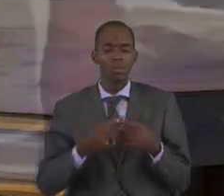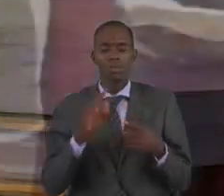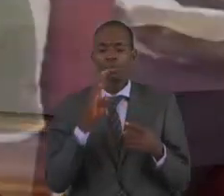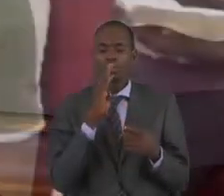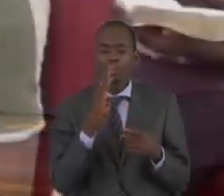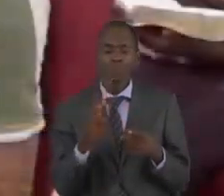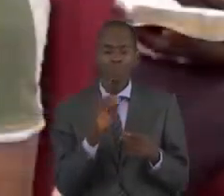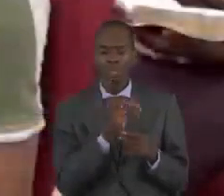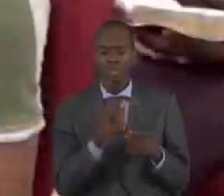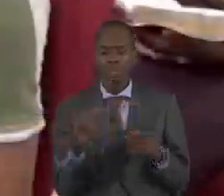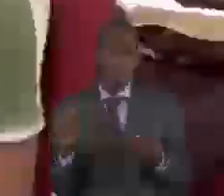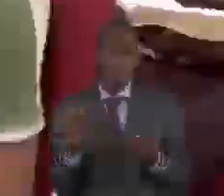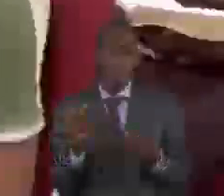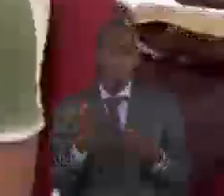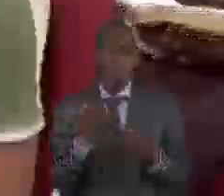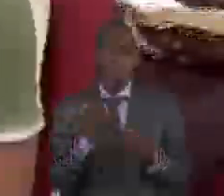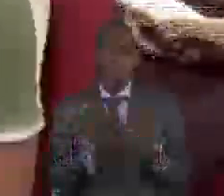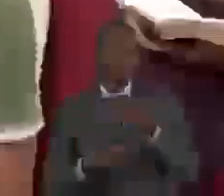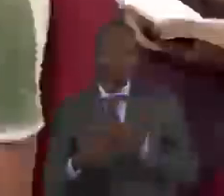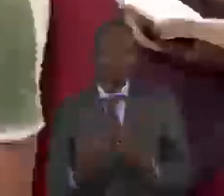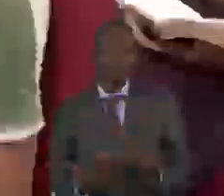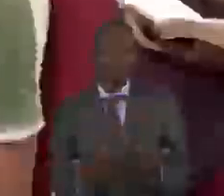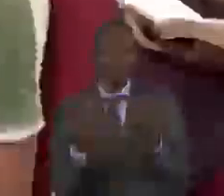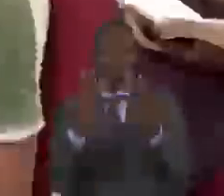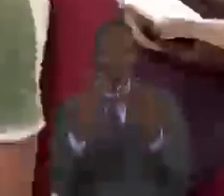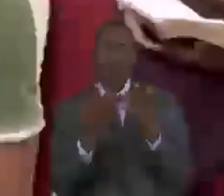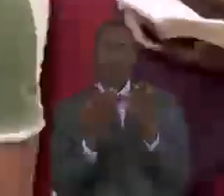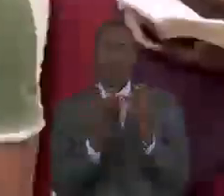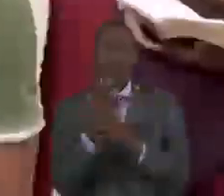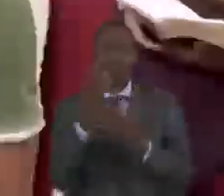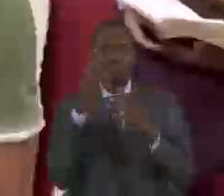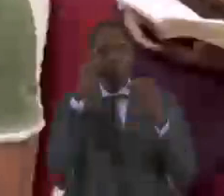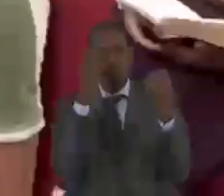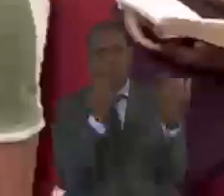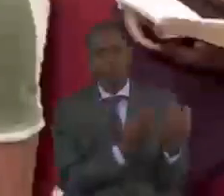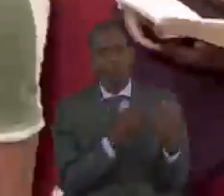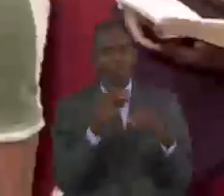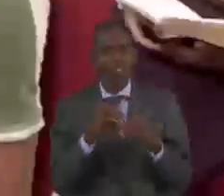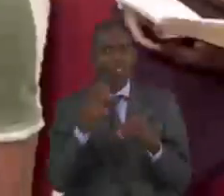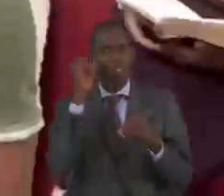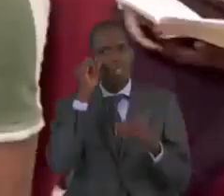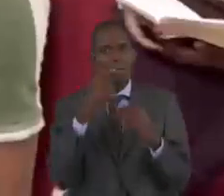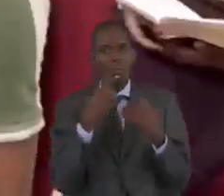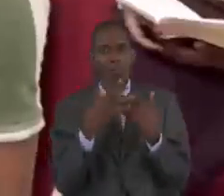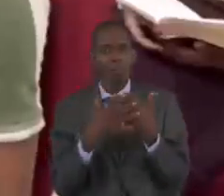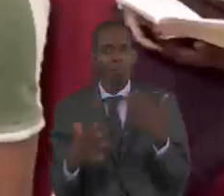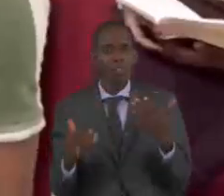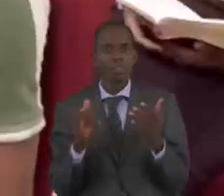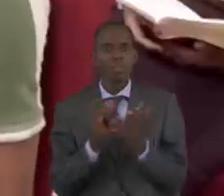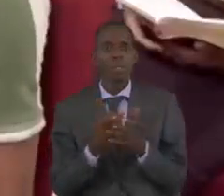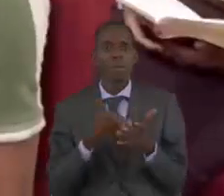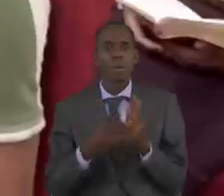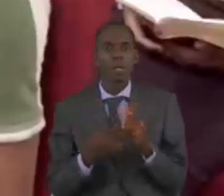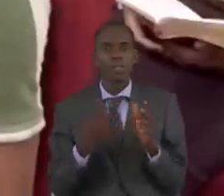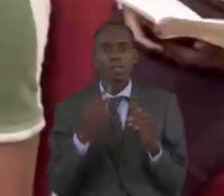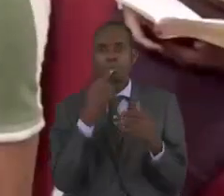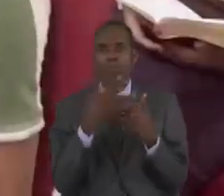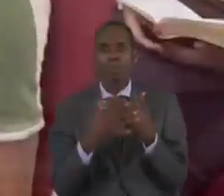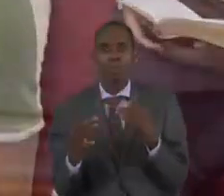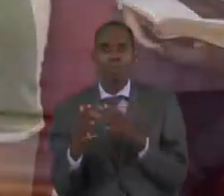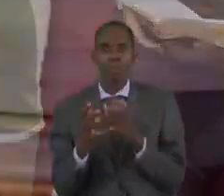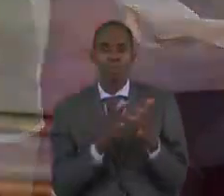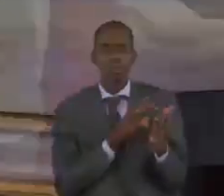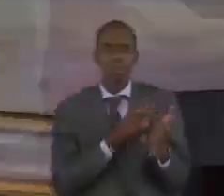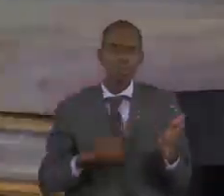propitiation through faith in his blood, that is the blood of Christ. What can